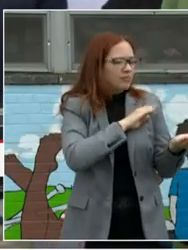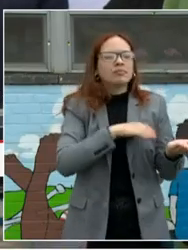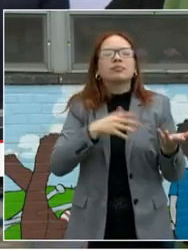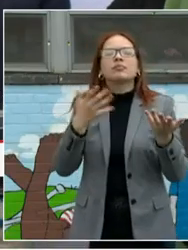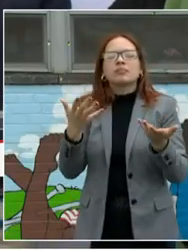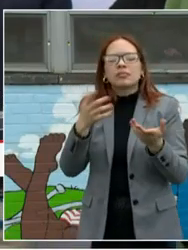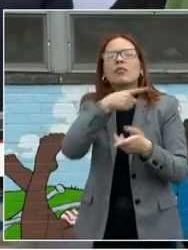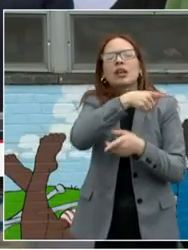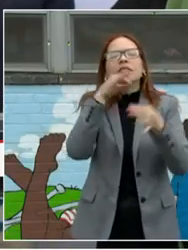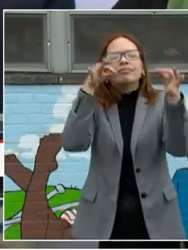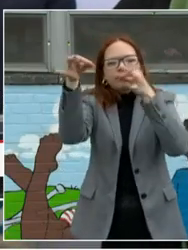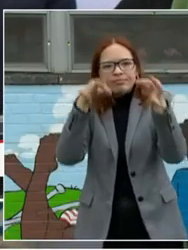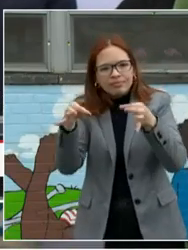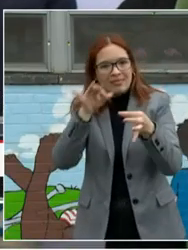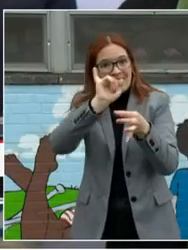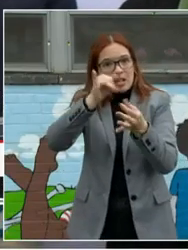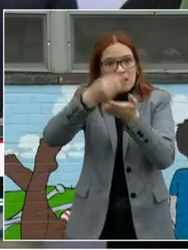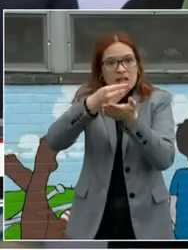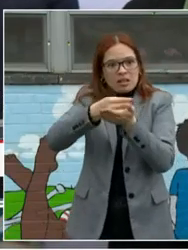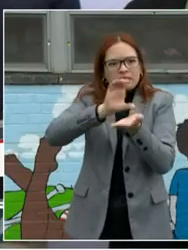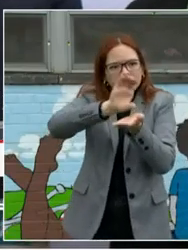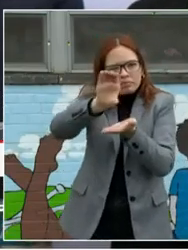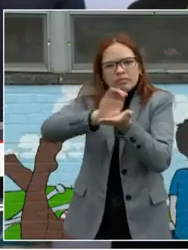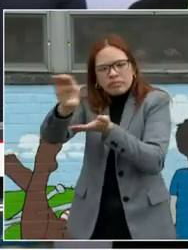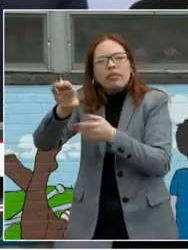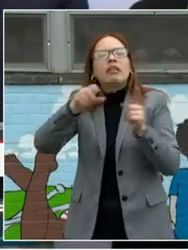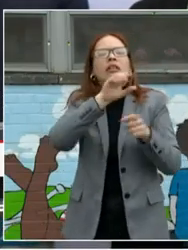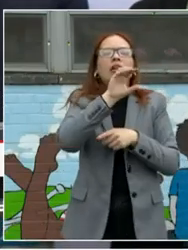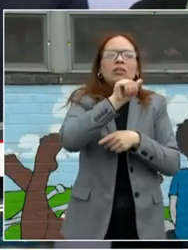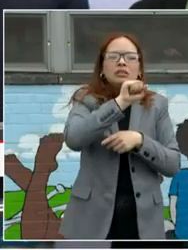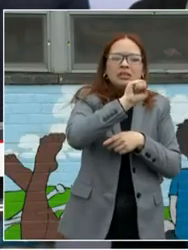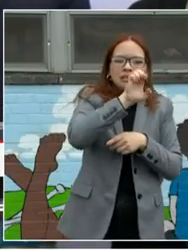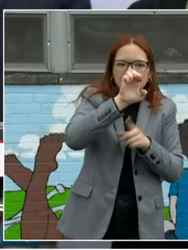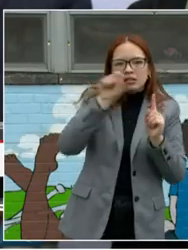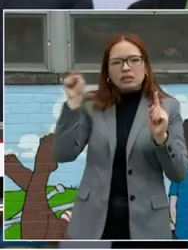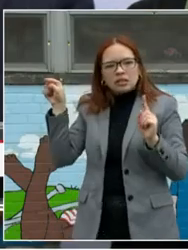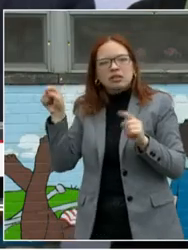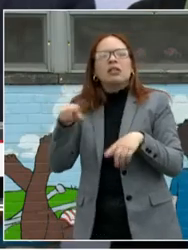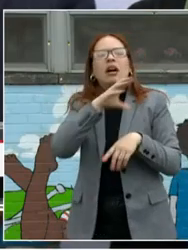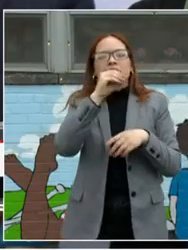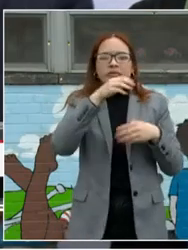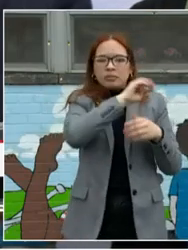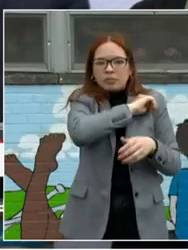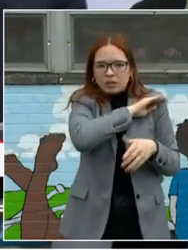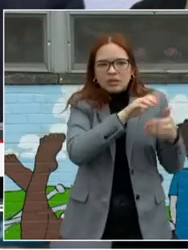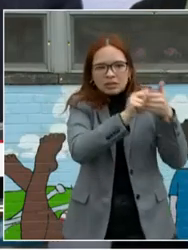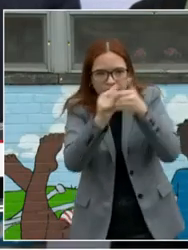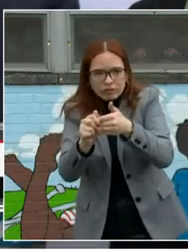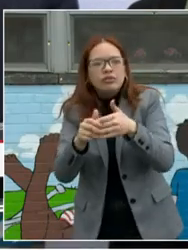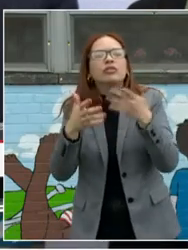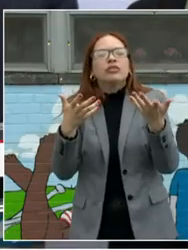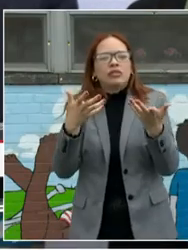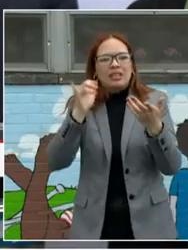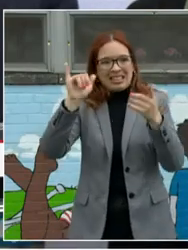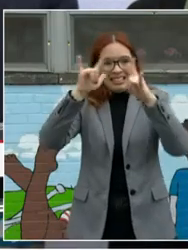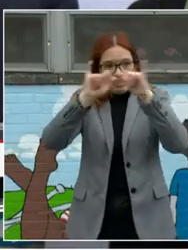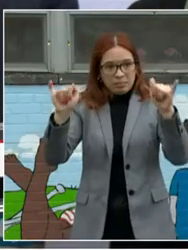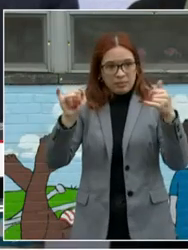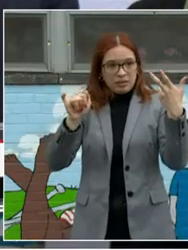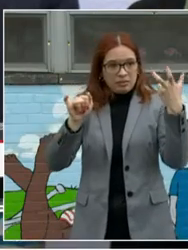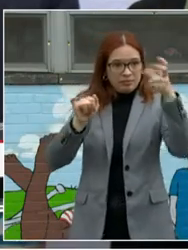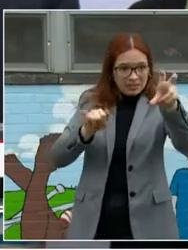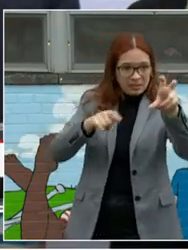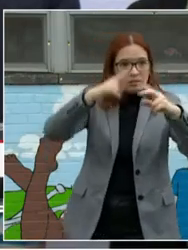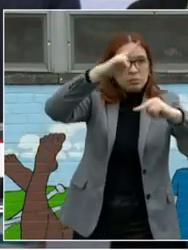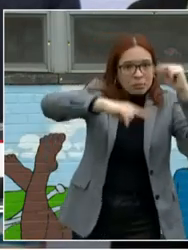at OSSI and under the leadership of the mayor, we want to make sure we're doing two things at the same time. We're investing in the needs of our facilities, but we also